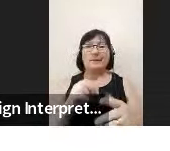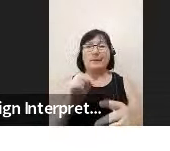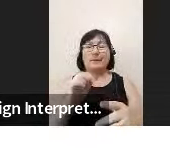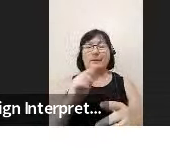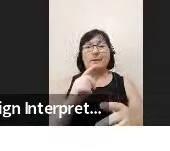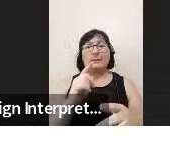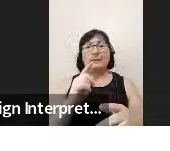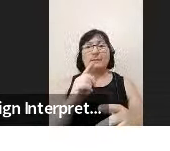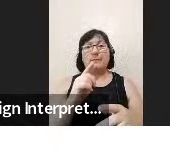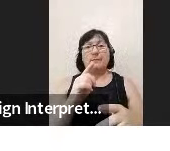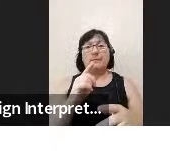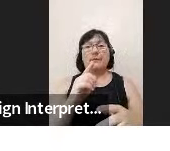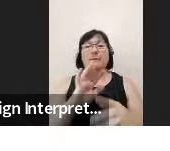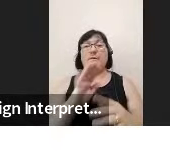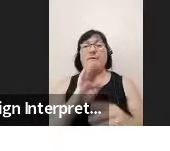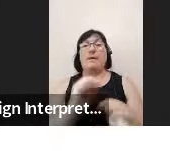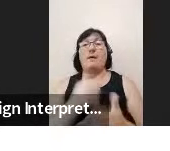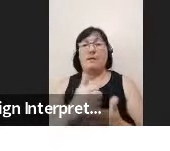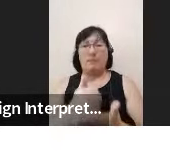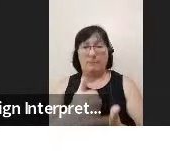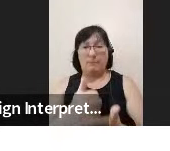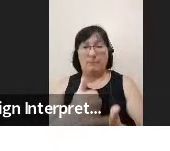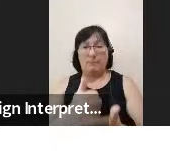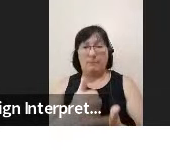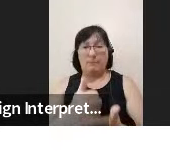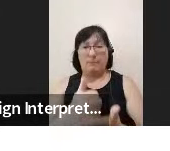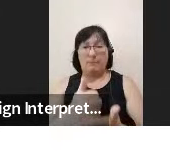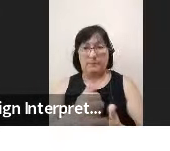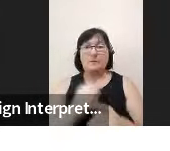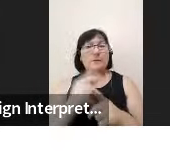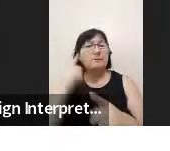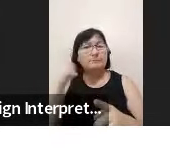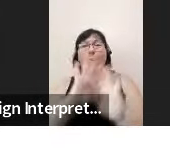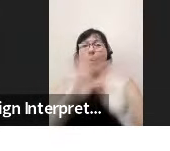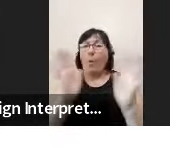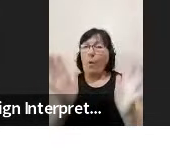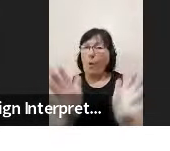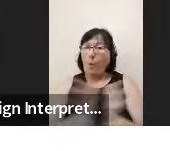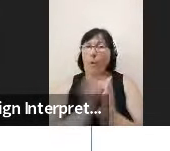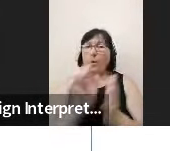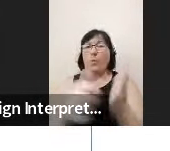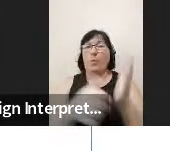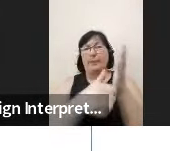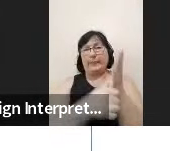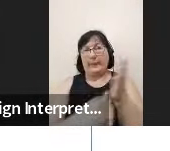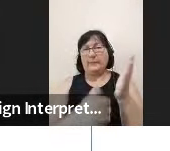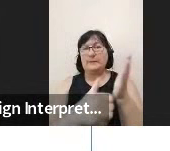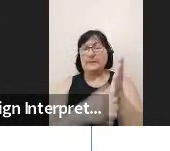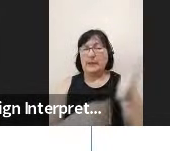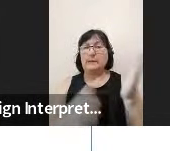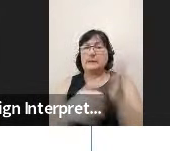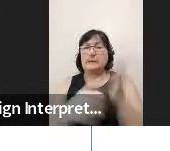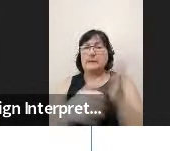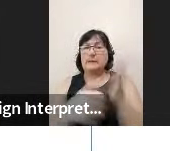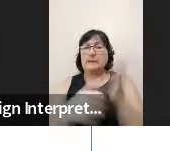must be compliant throughout SARS tax types end to end.